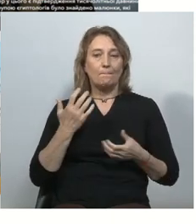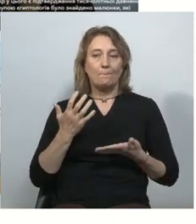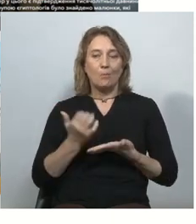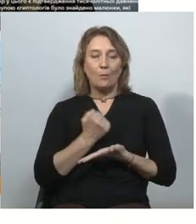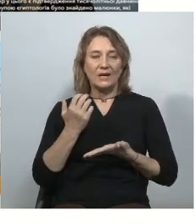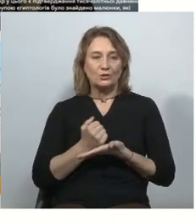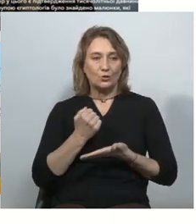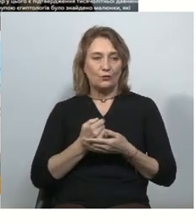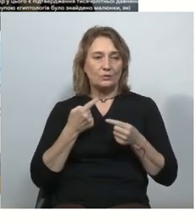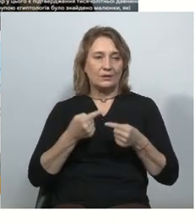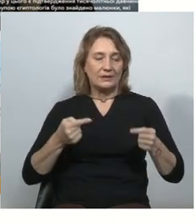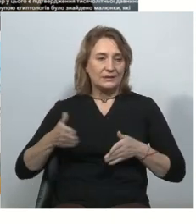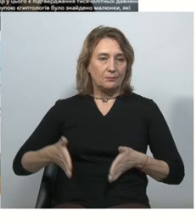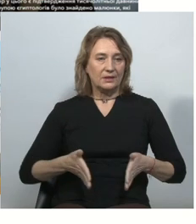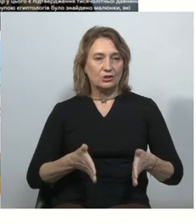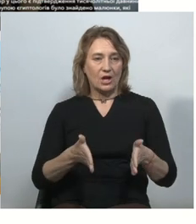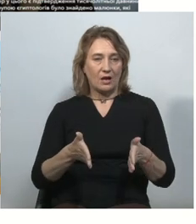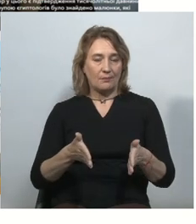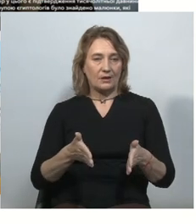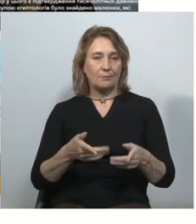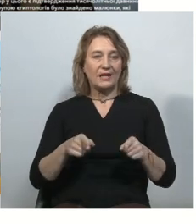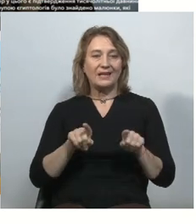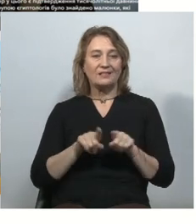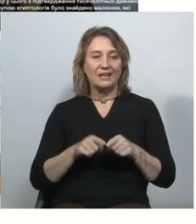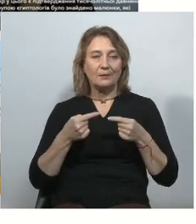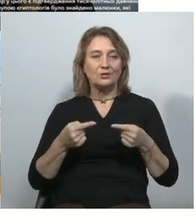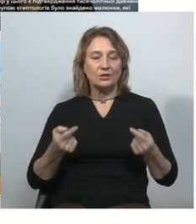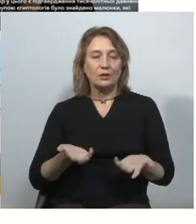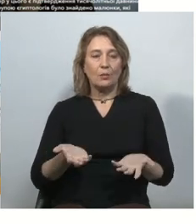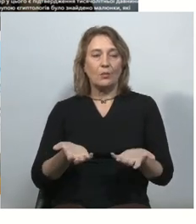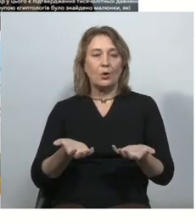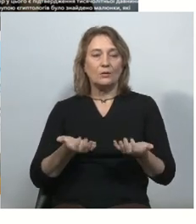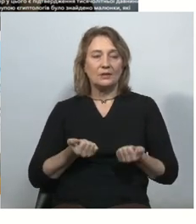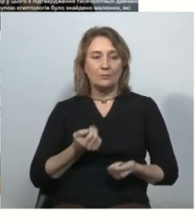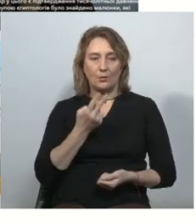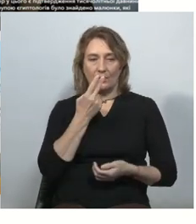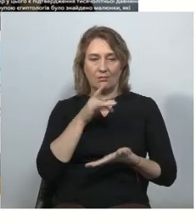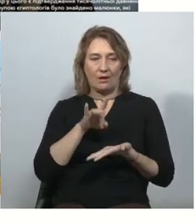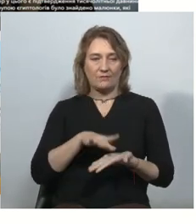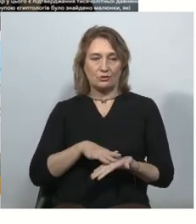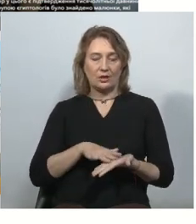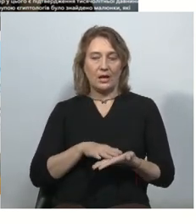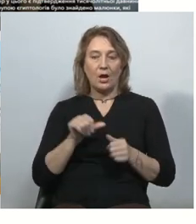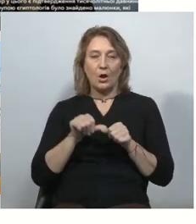manipulation. And there are different ways to work with these cases. So